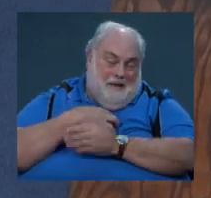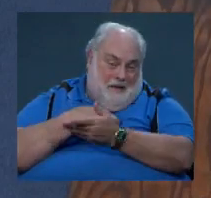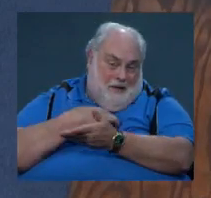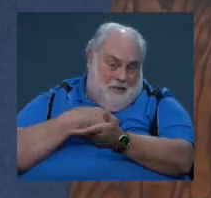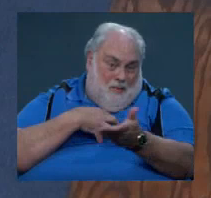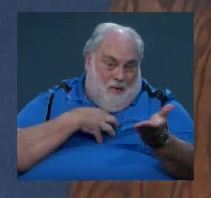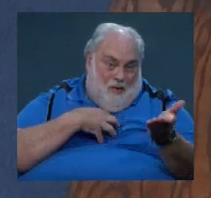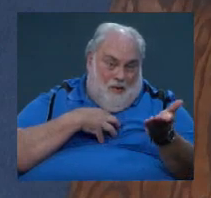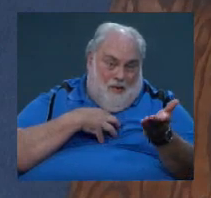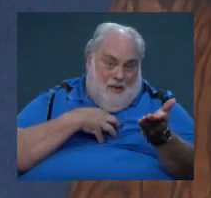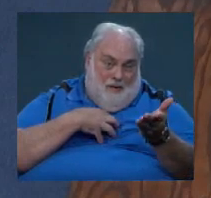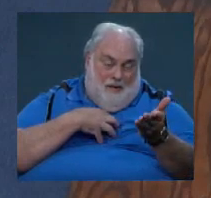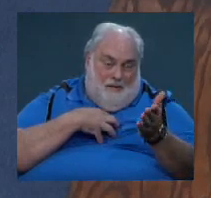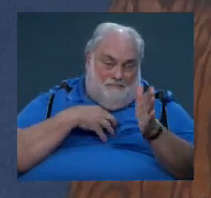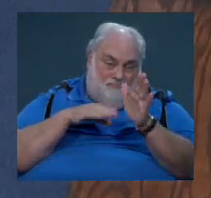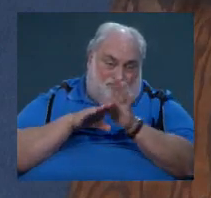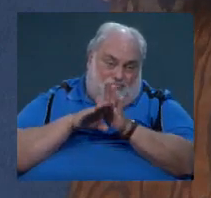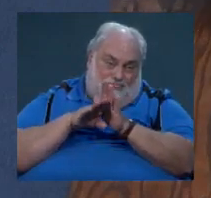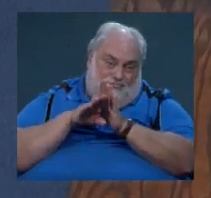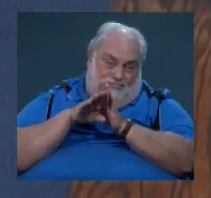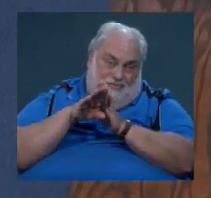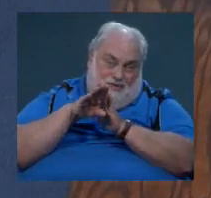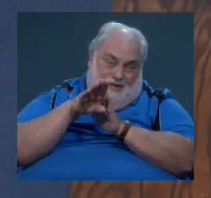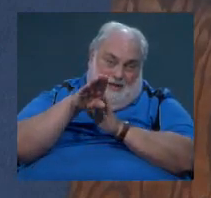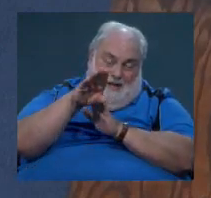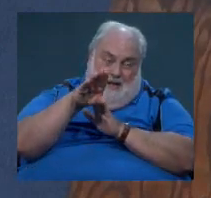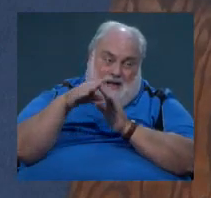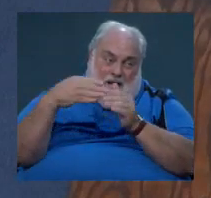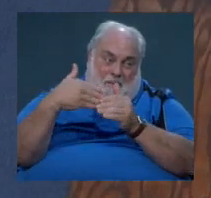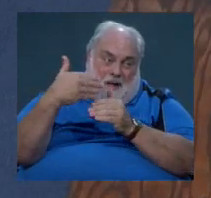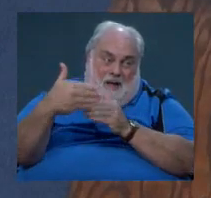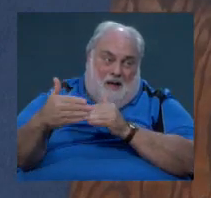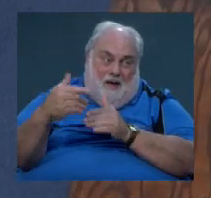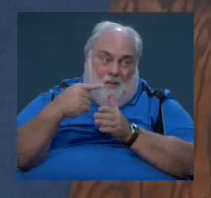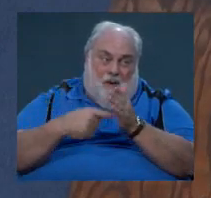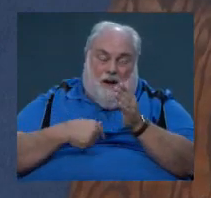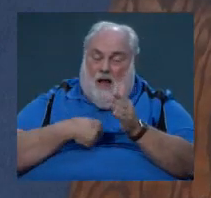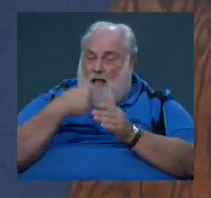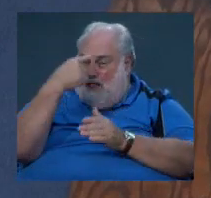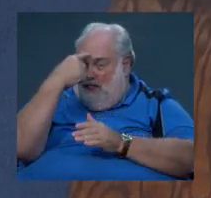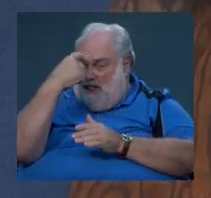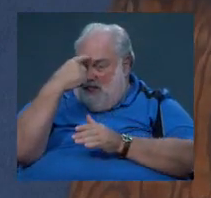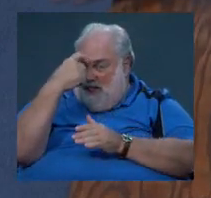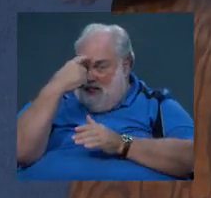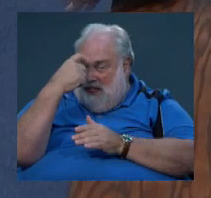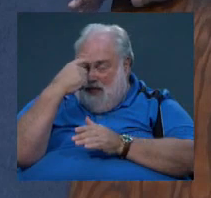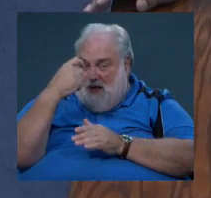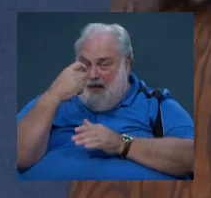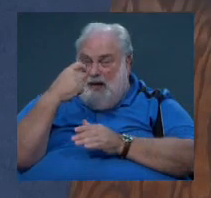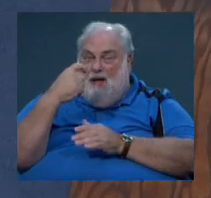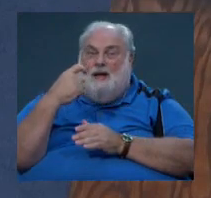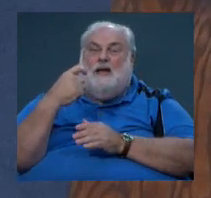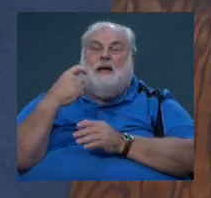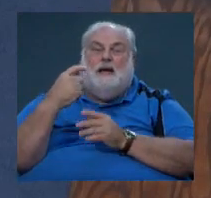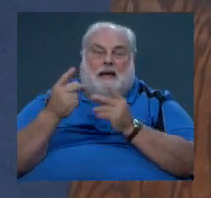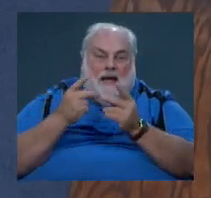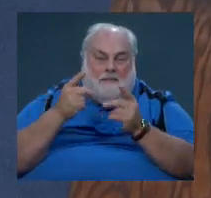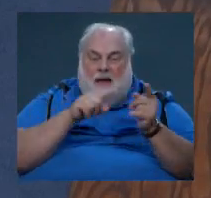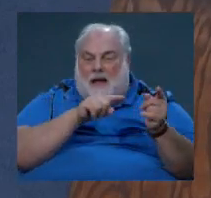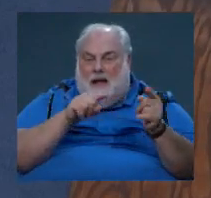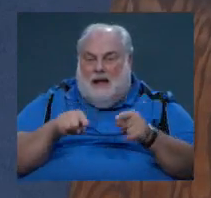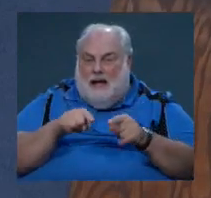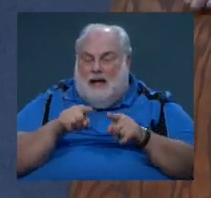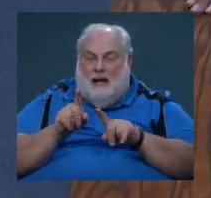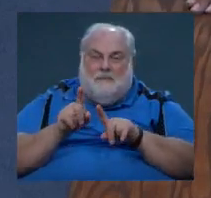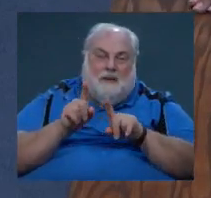all escalated it. It went way beyond what I had anticipated. I just thought we was going to have some benches out there and people could